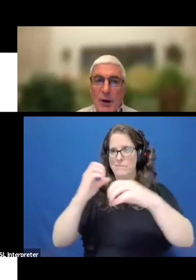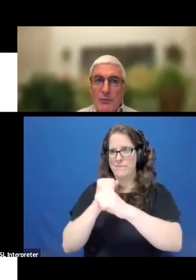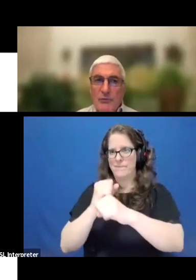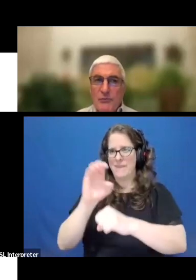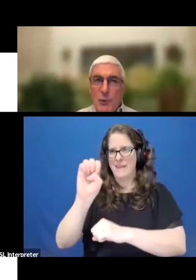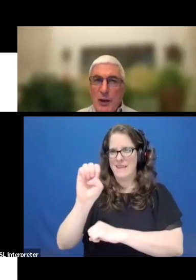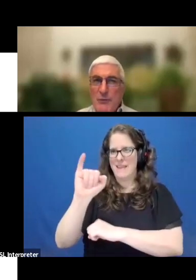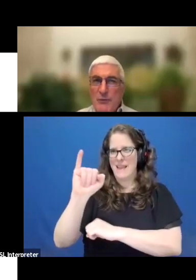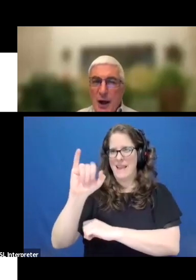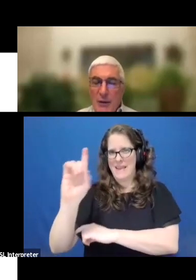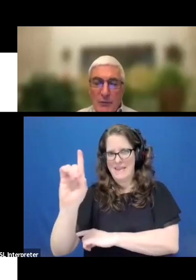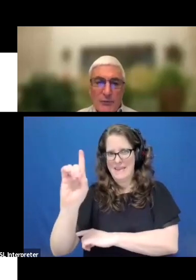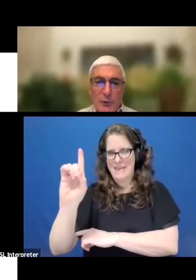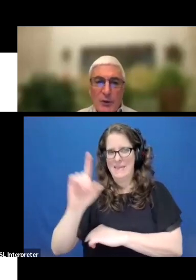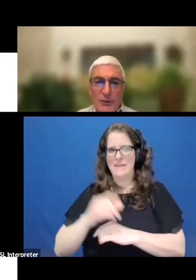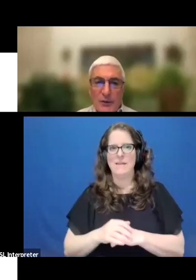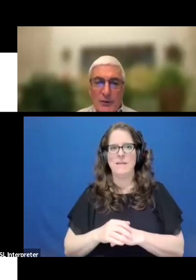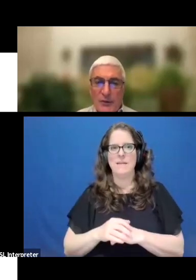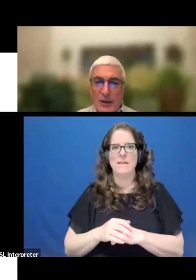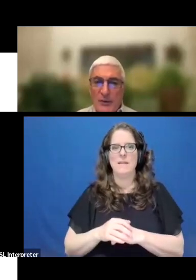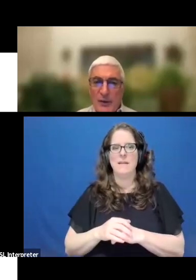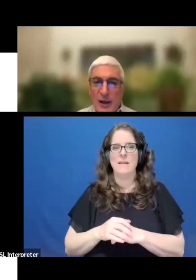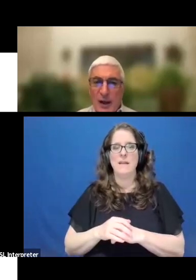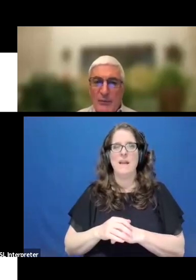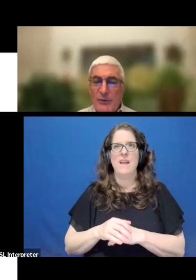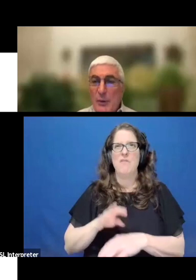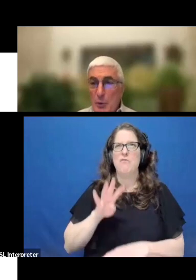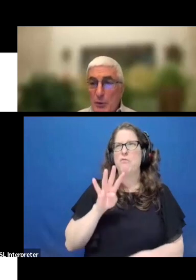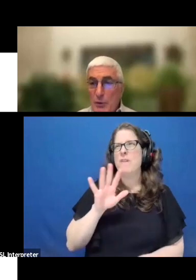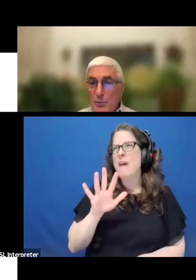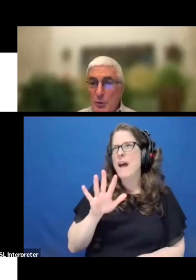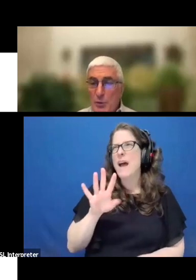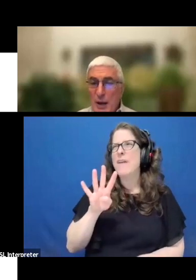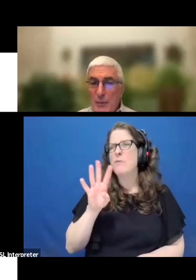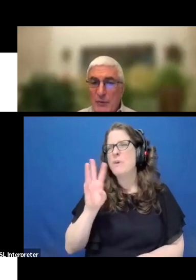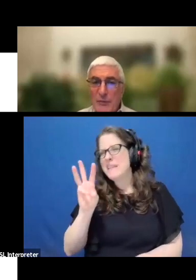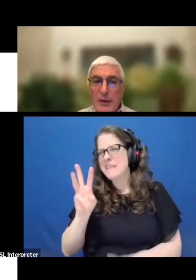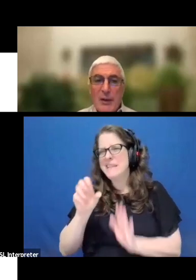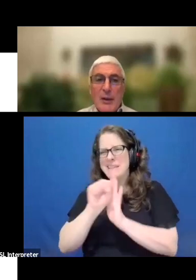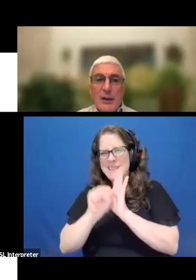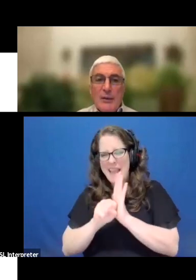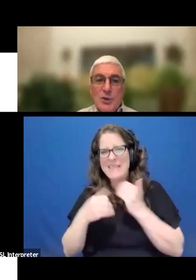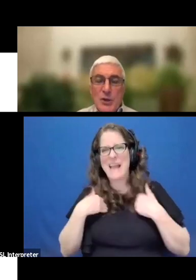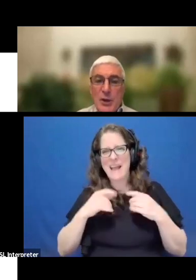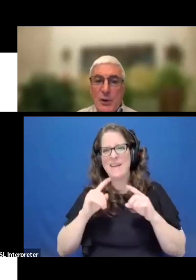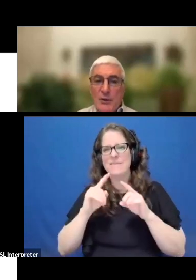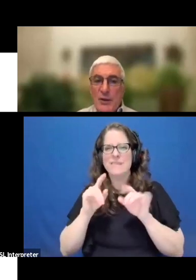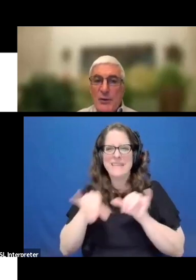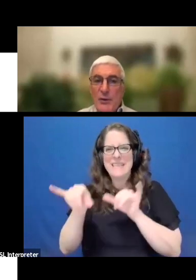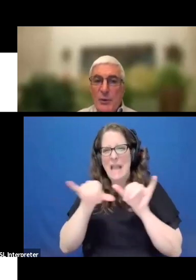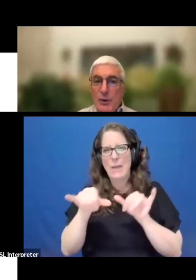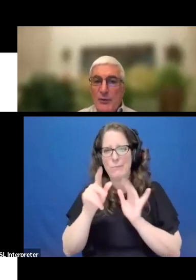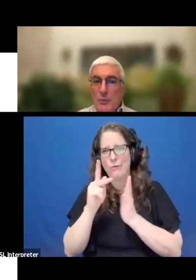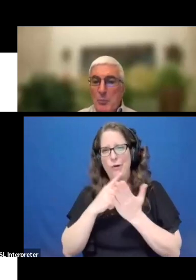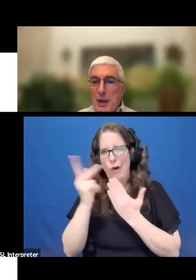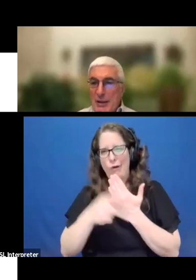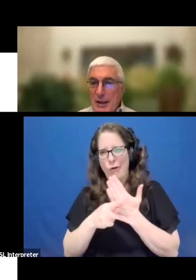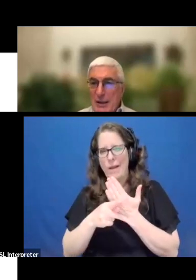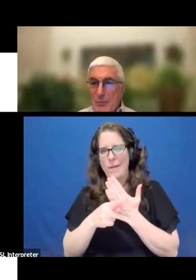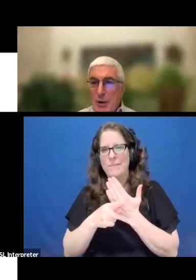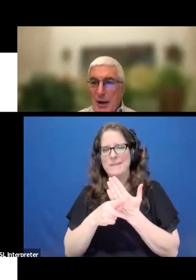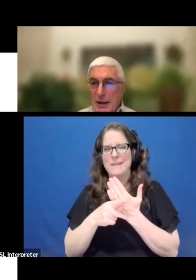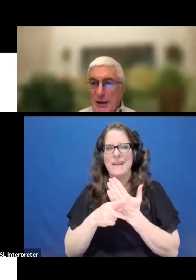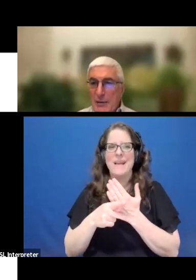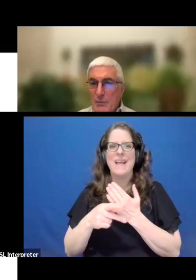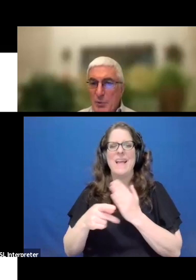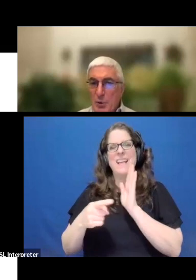There are 45 or 46 states that have similar programs. Generically, they're known as